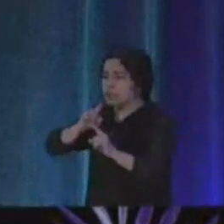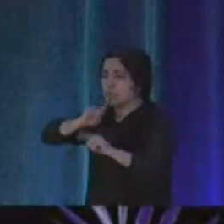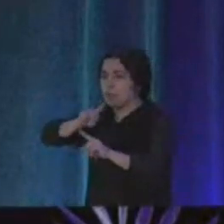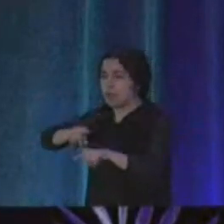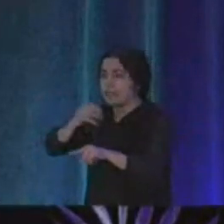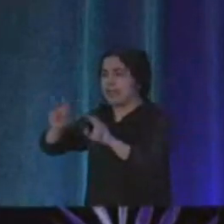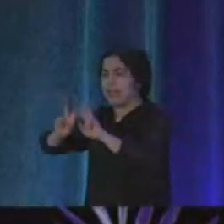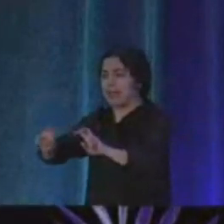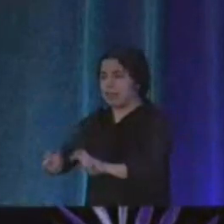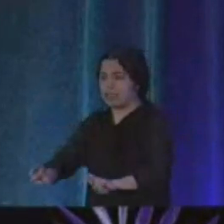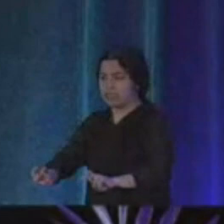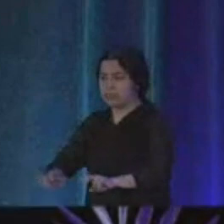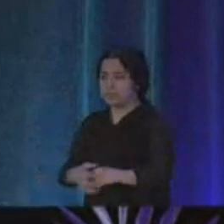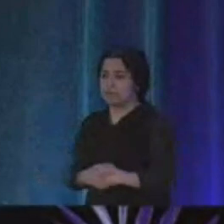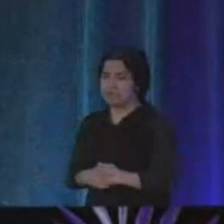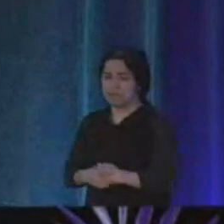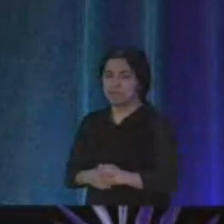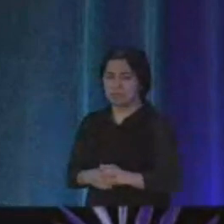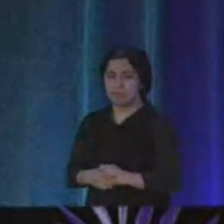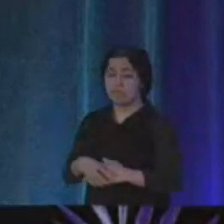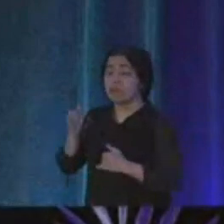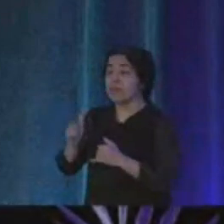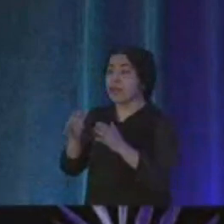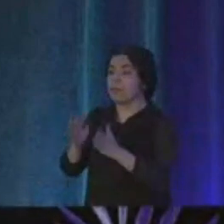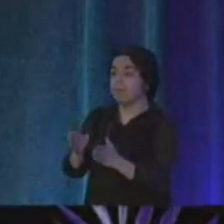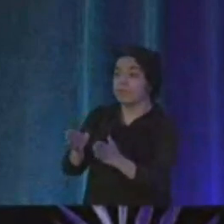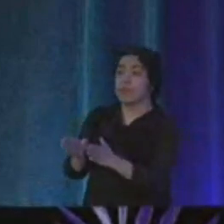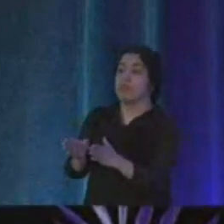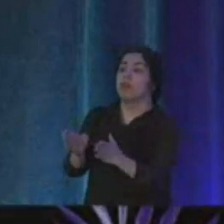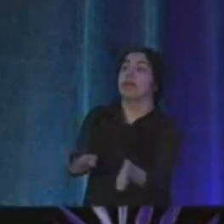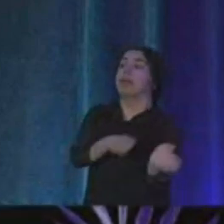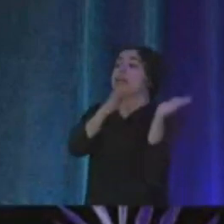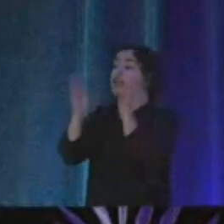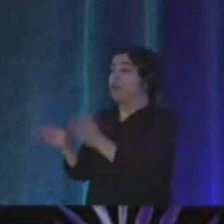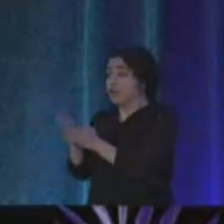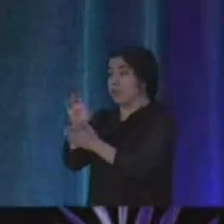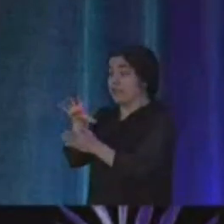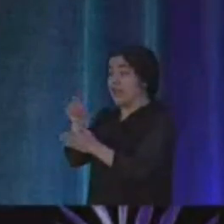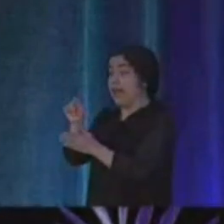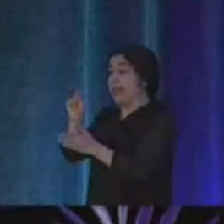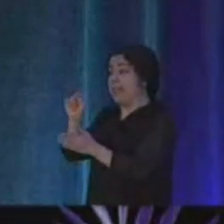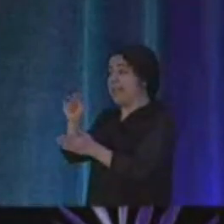So let's look at a React Native app file. First thing you're going to see,